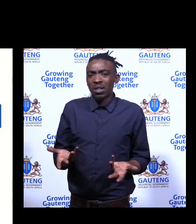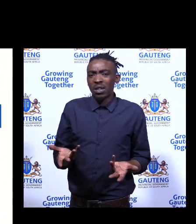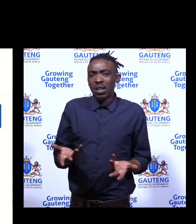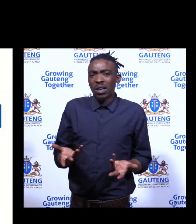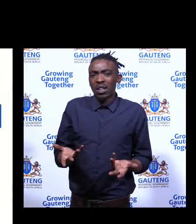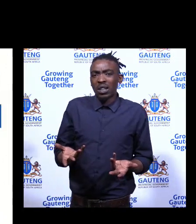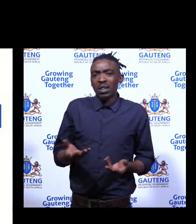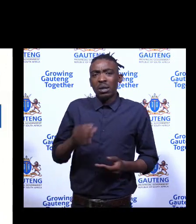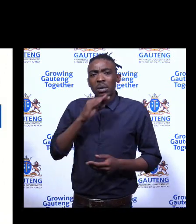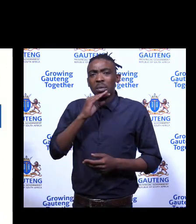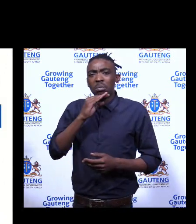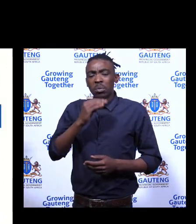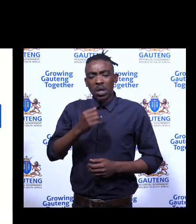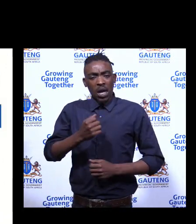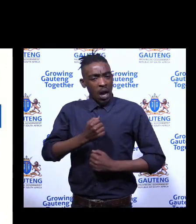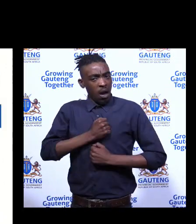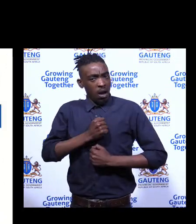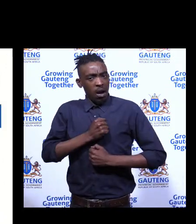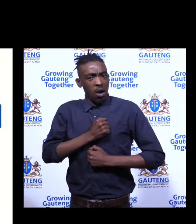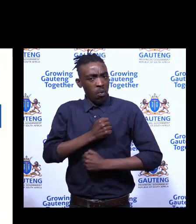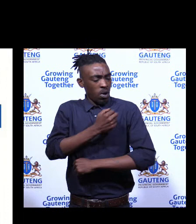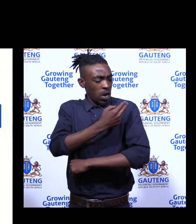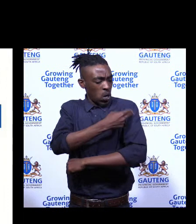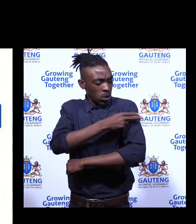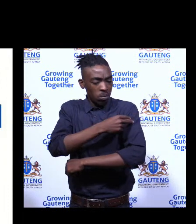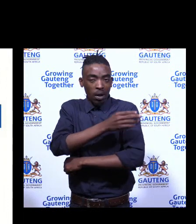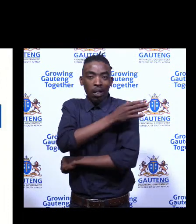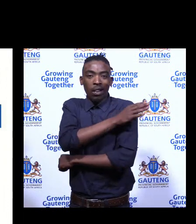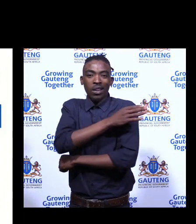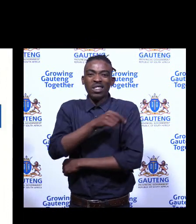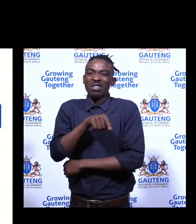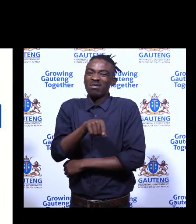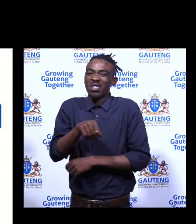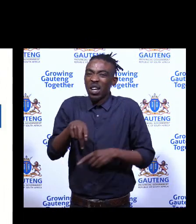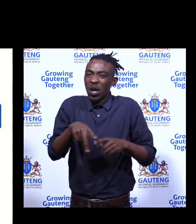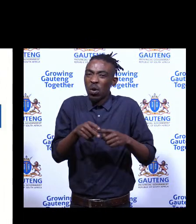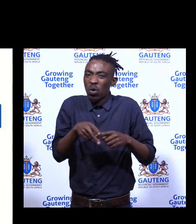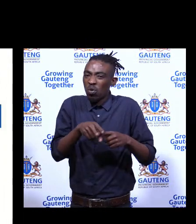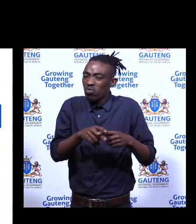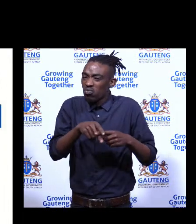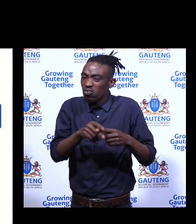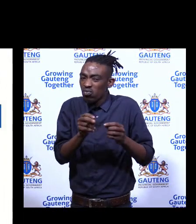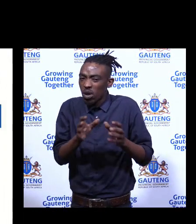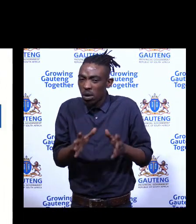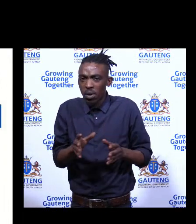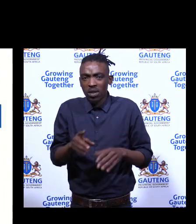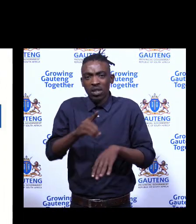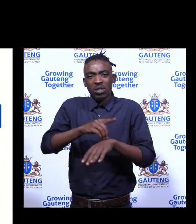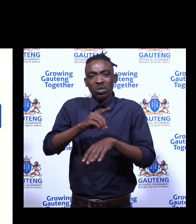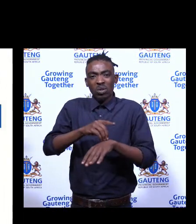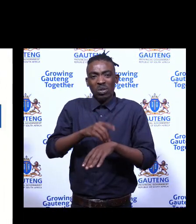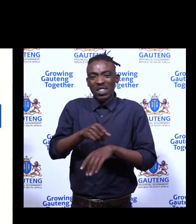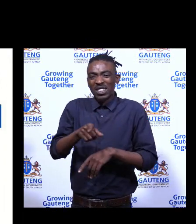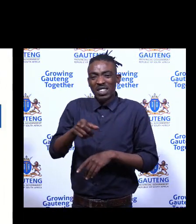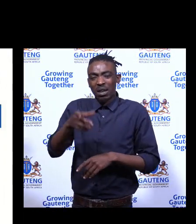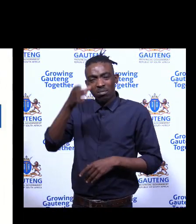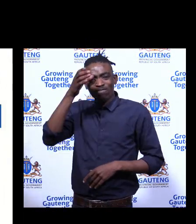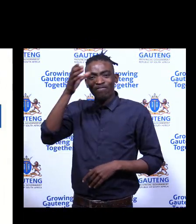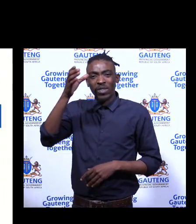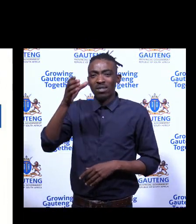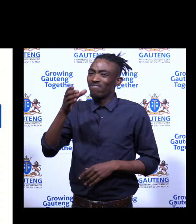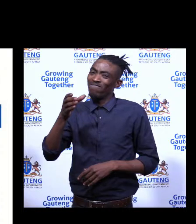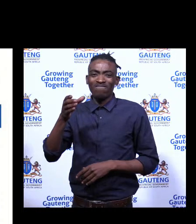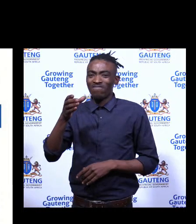geared and strengthened to manage the patients we call PUI. That's the patient under